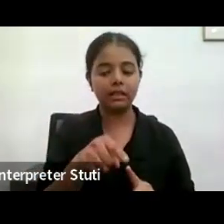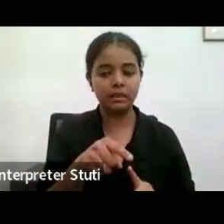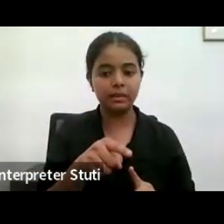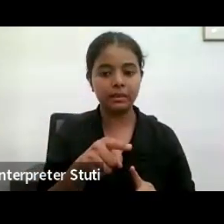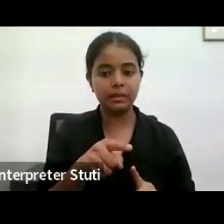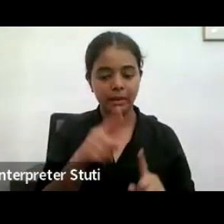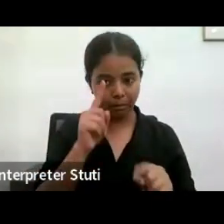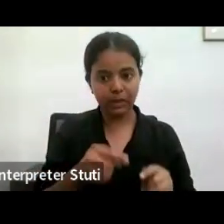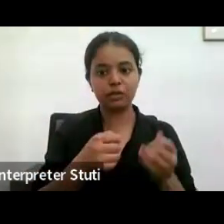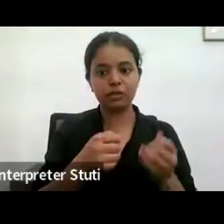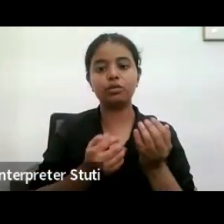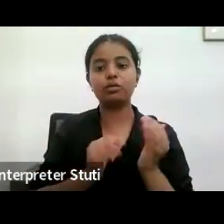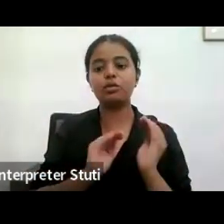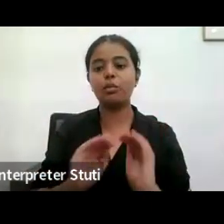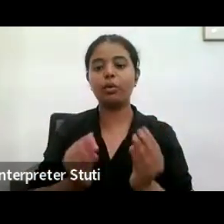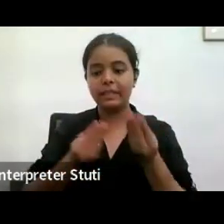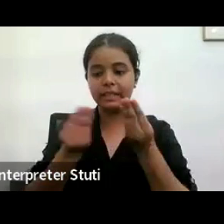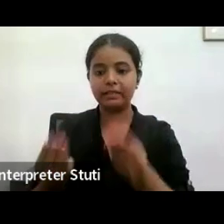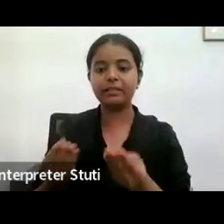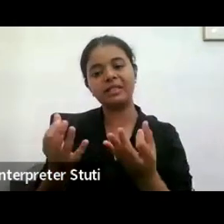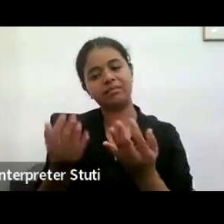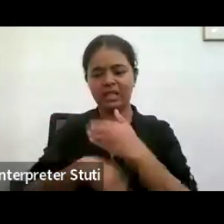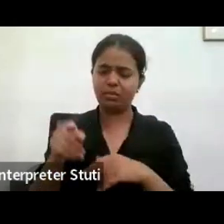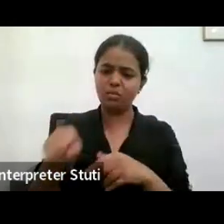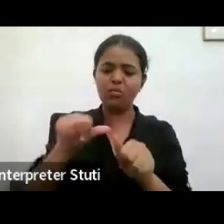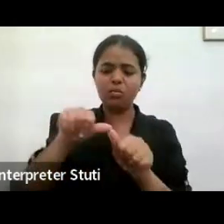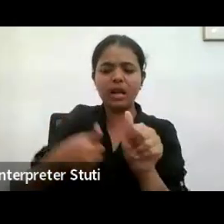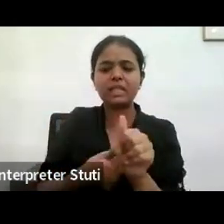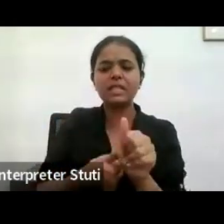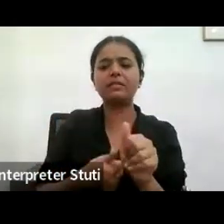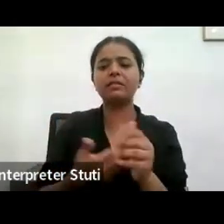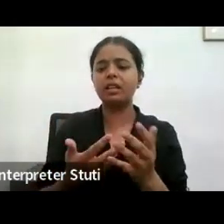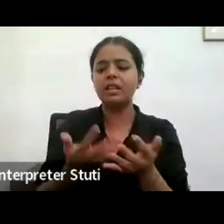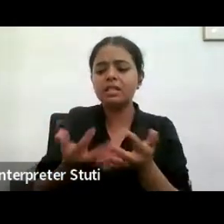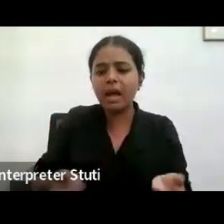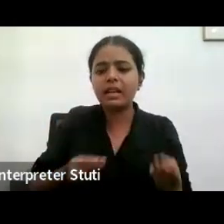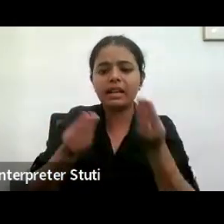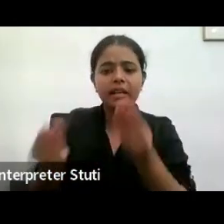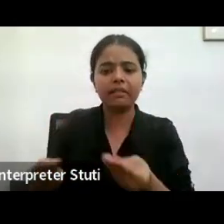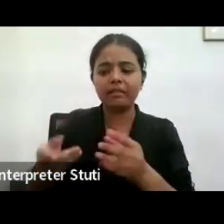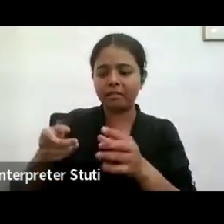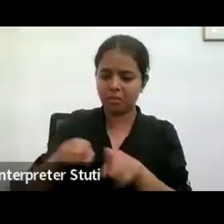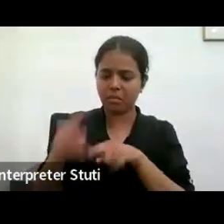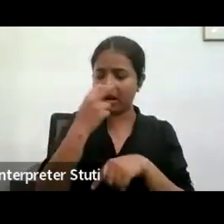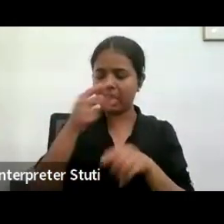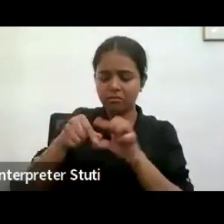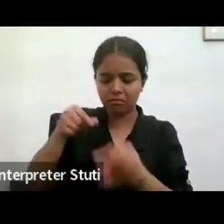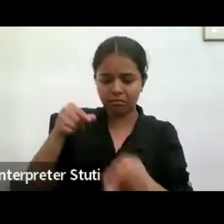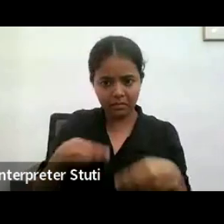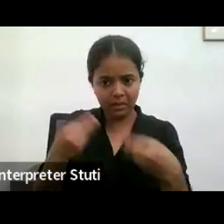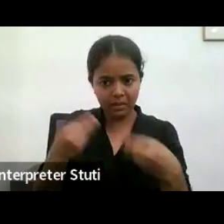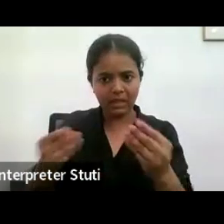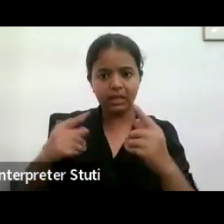the supports to the child there, assistive devices, adaptations, whatever is required for her to